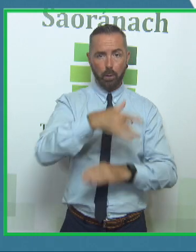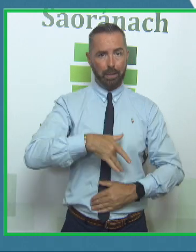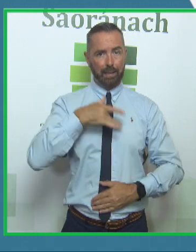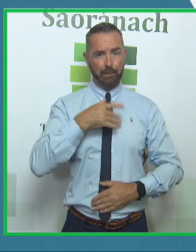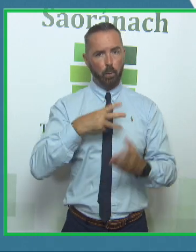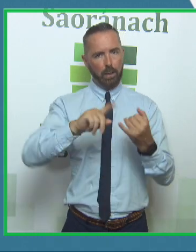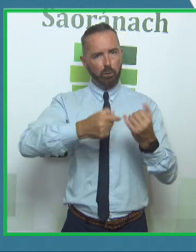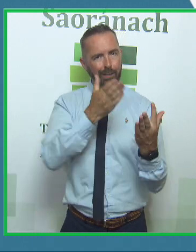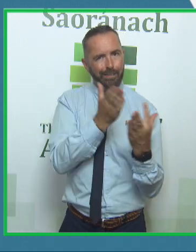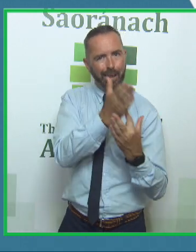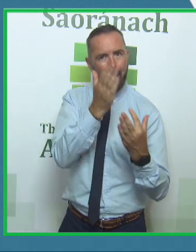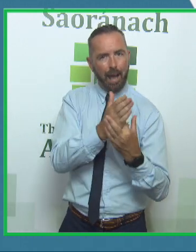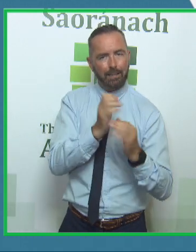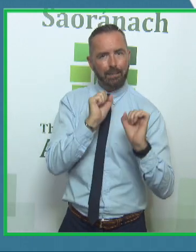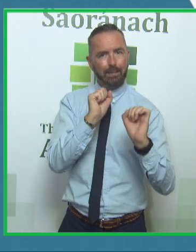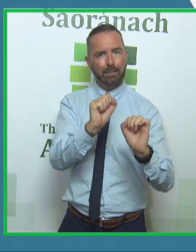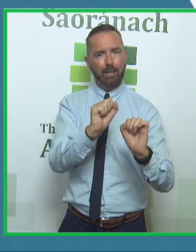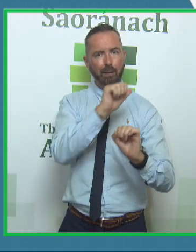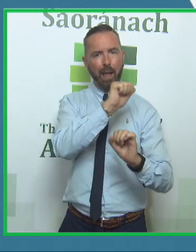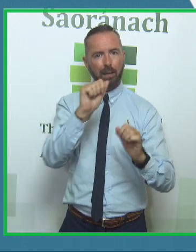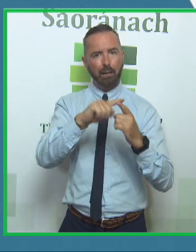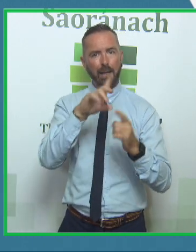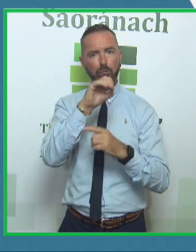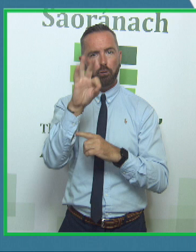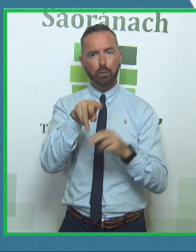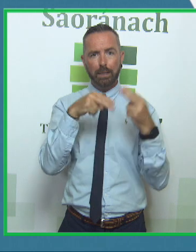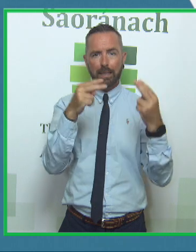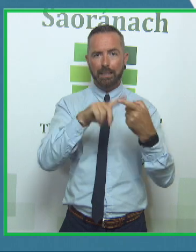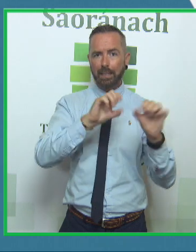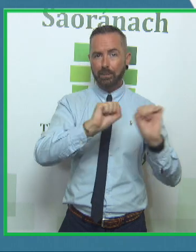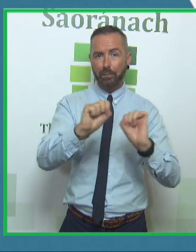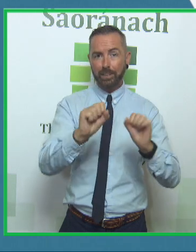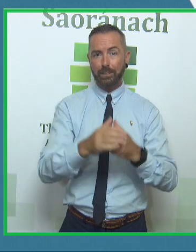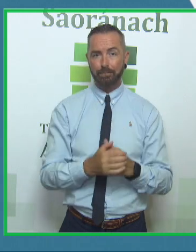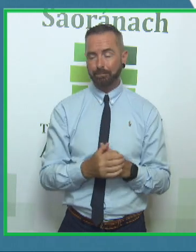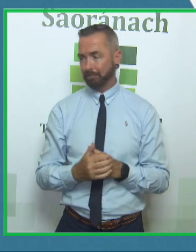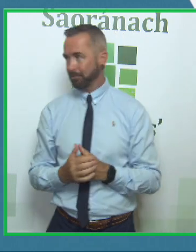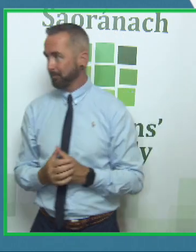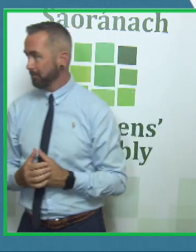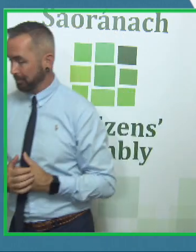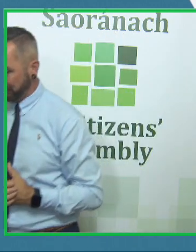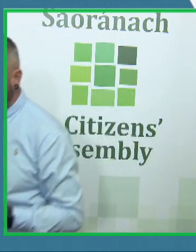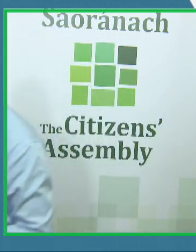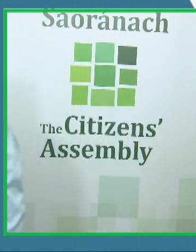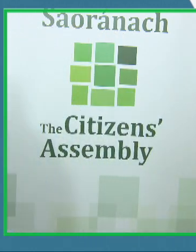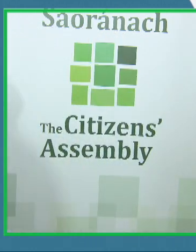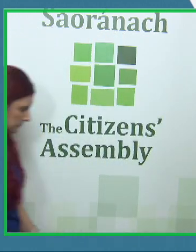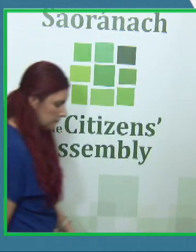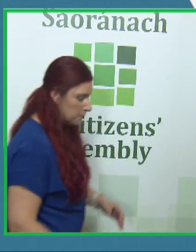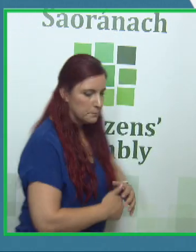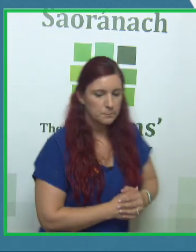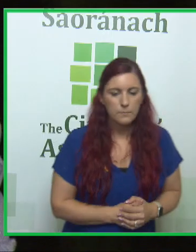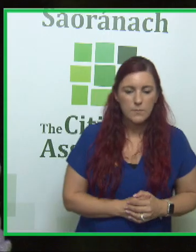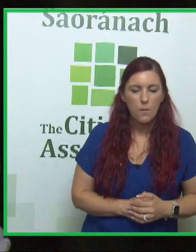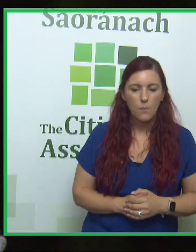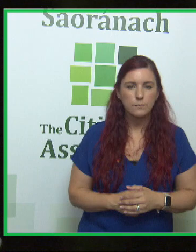comes to accessing a response to their drug or alcohol-related needs. Access to treatment and support after treatment becomes much more